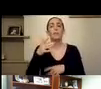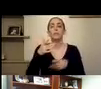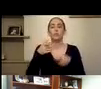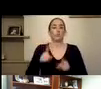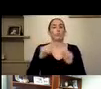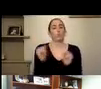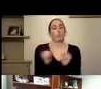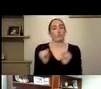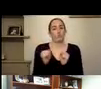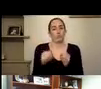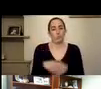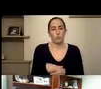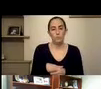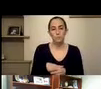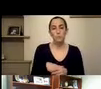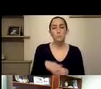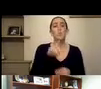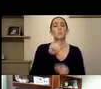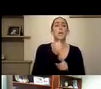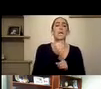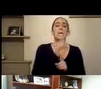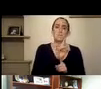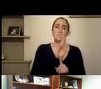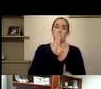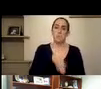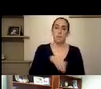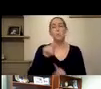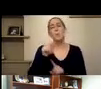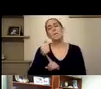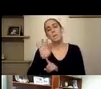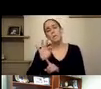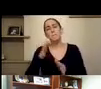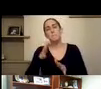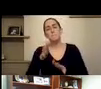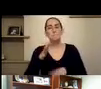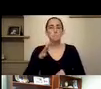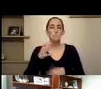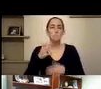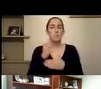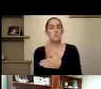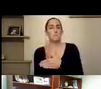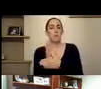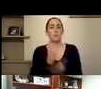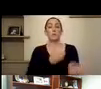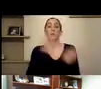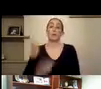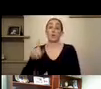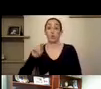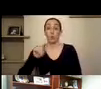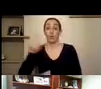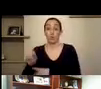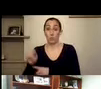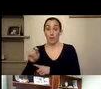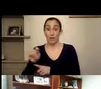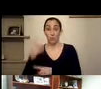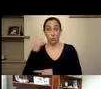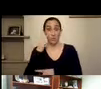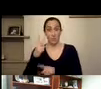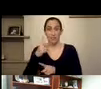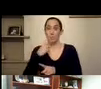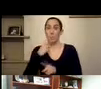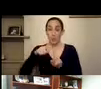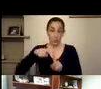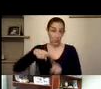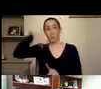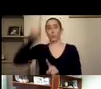season. 2019 was sort of at baseline here. And then you come to 2020, you see this huge, huge spike,